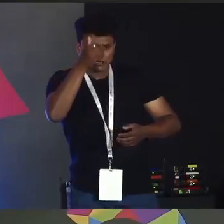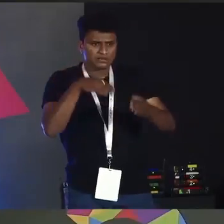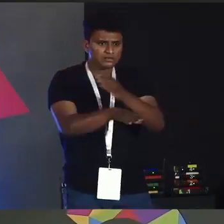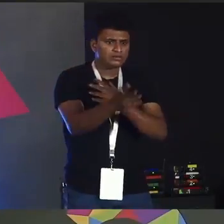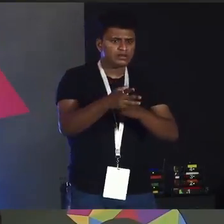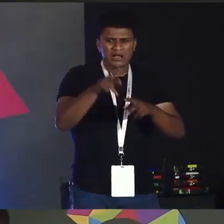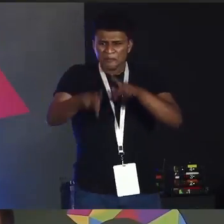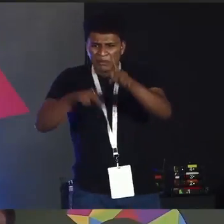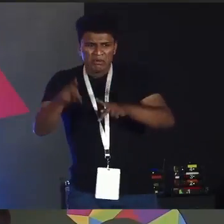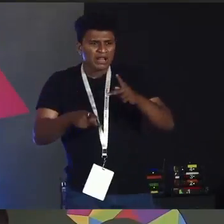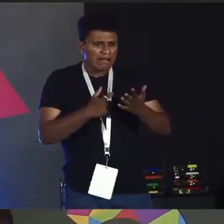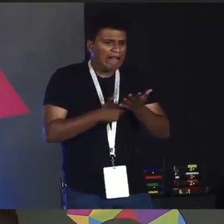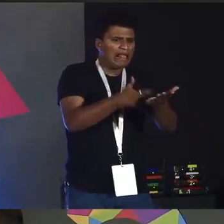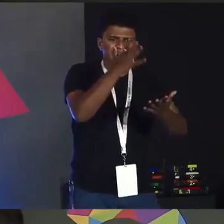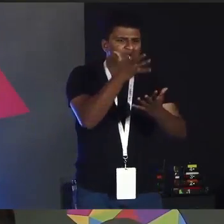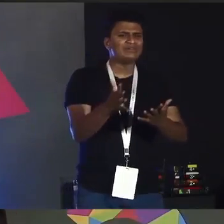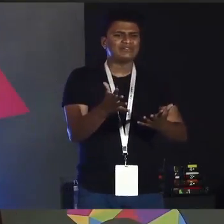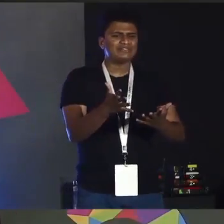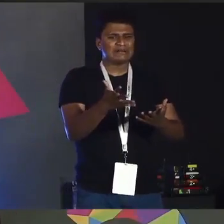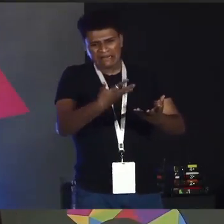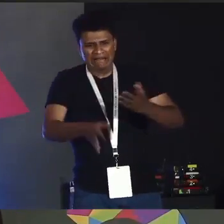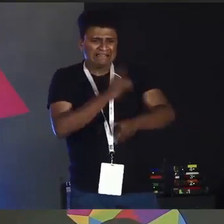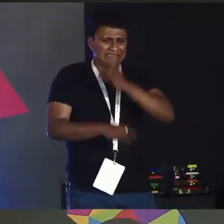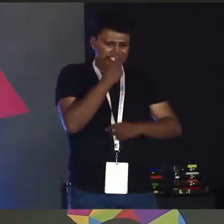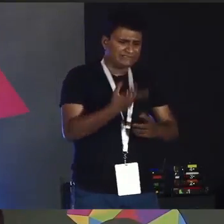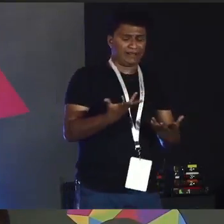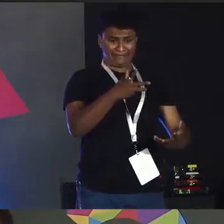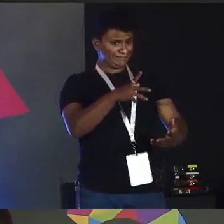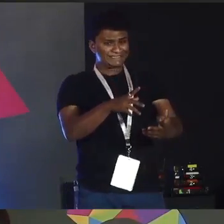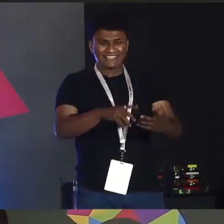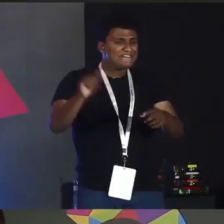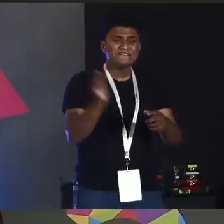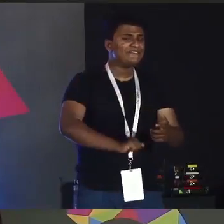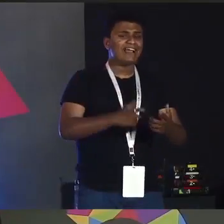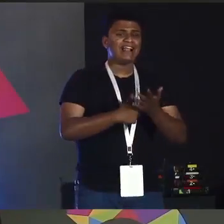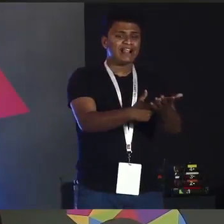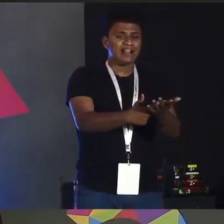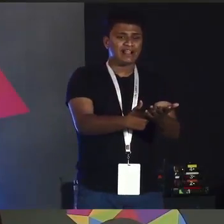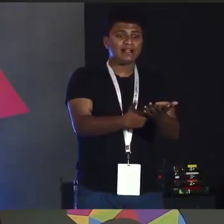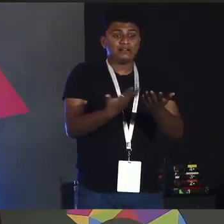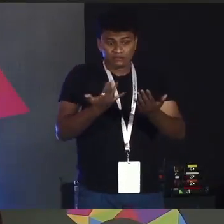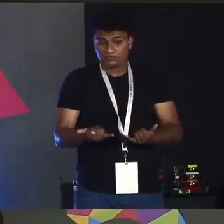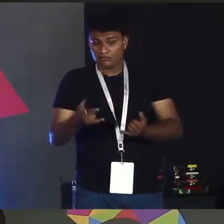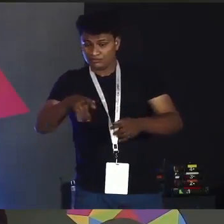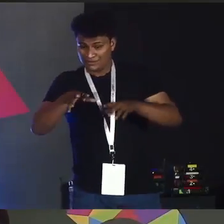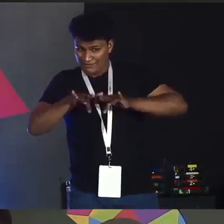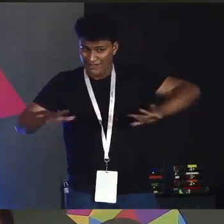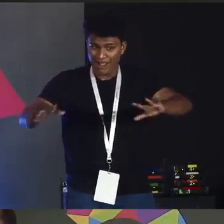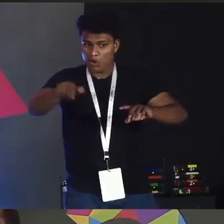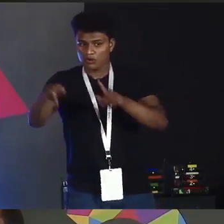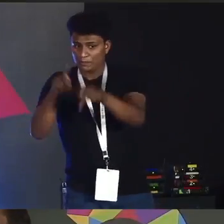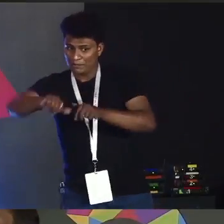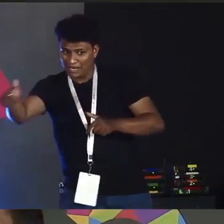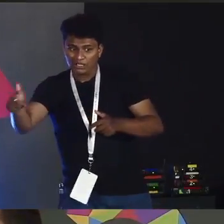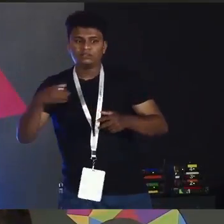value people with any kind of disability? That mindset has to be challenged, for sure.